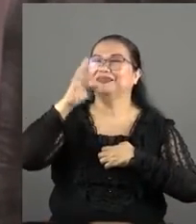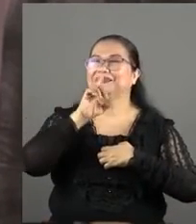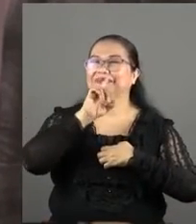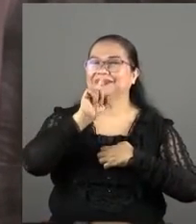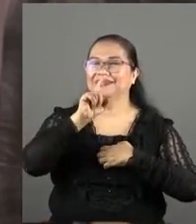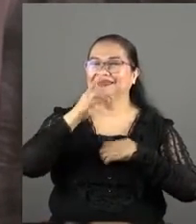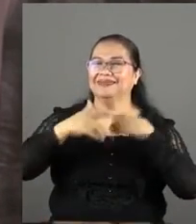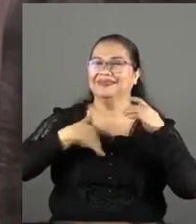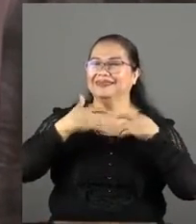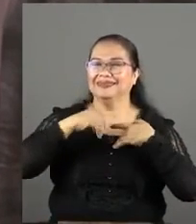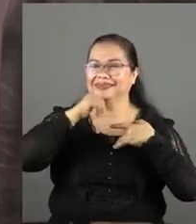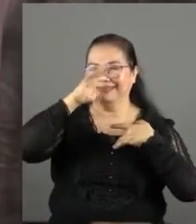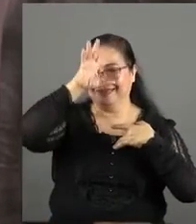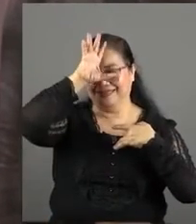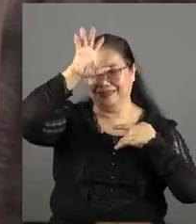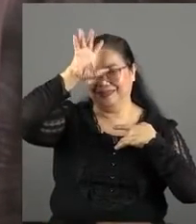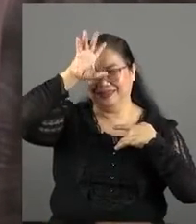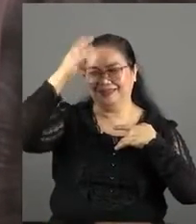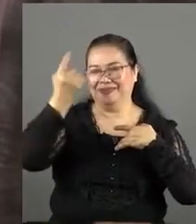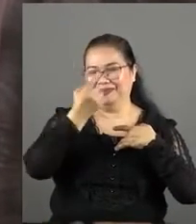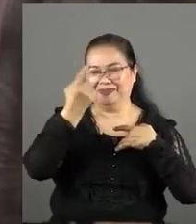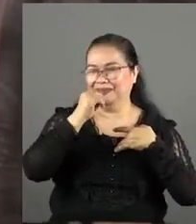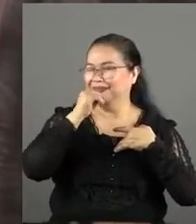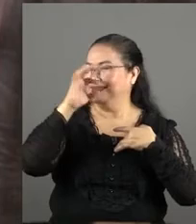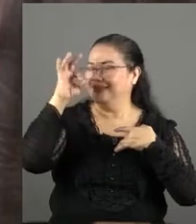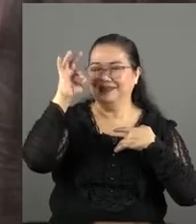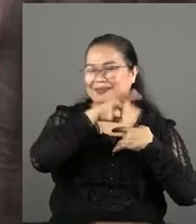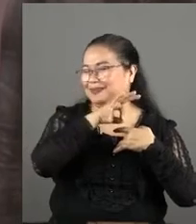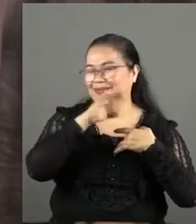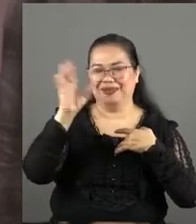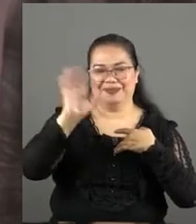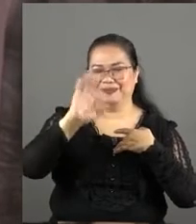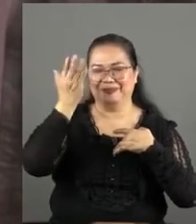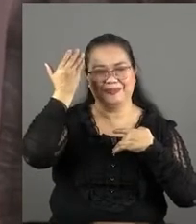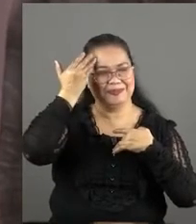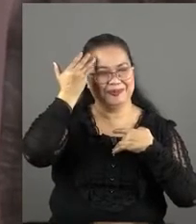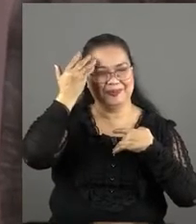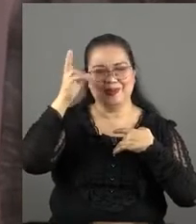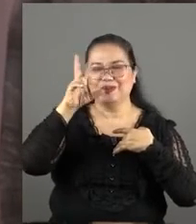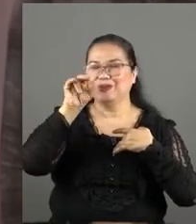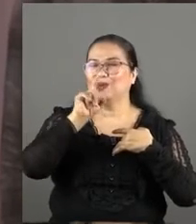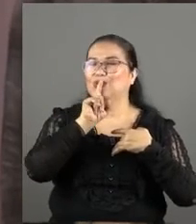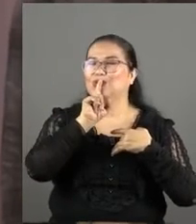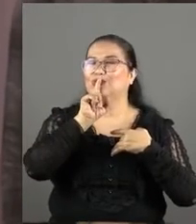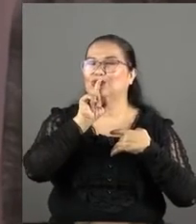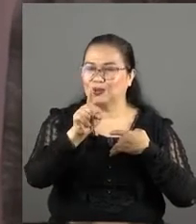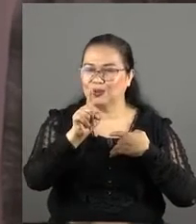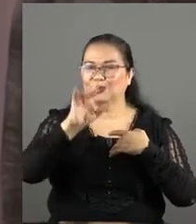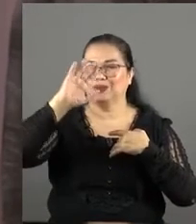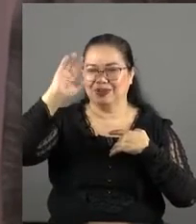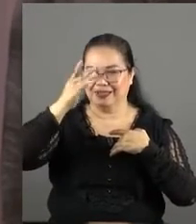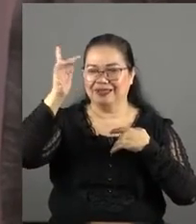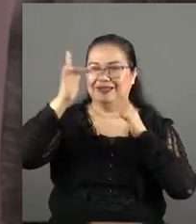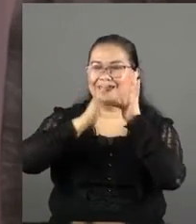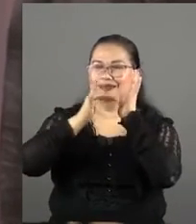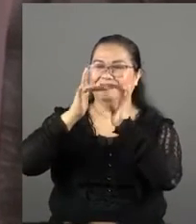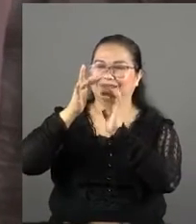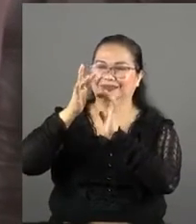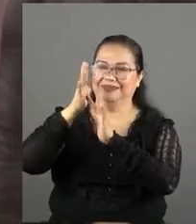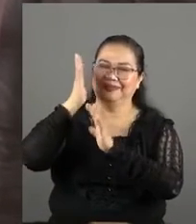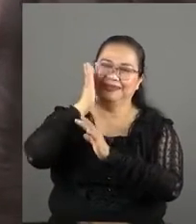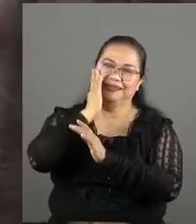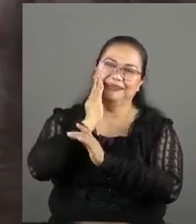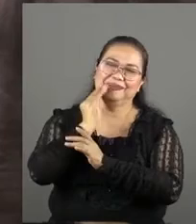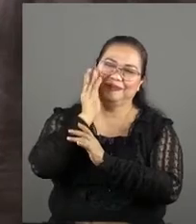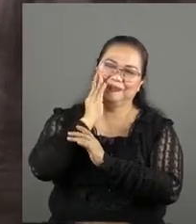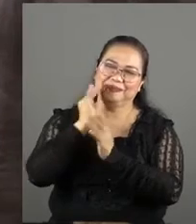is not manufactured. It's not fake. It's as real as you are. And may this be the